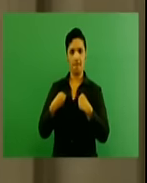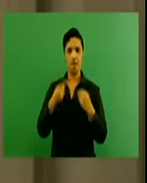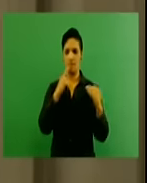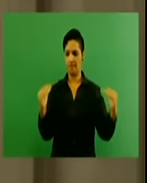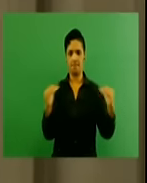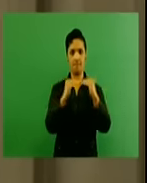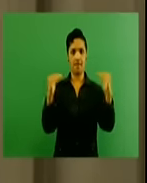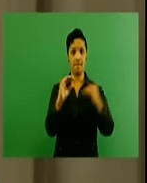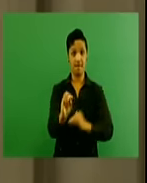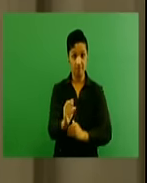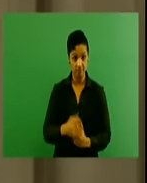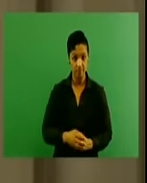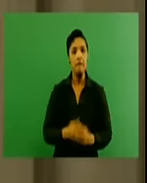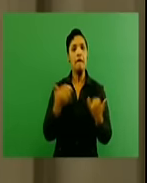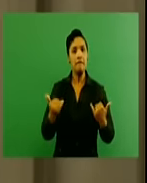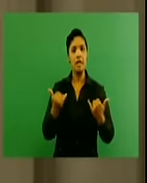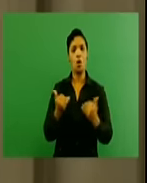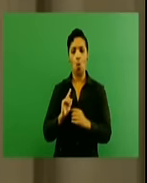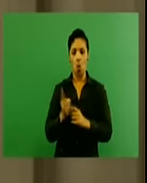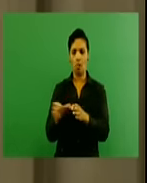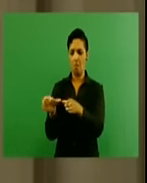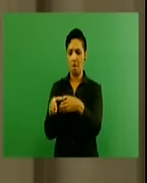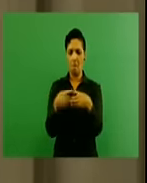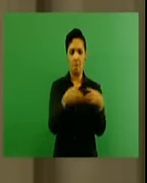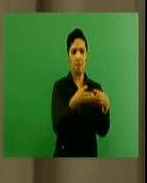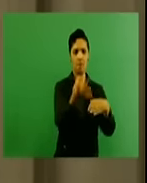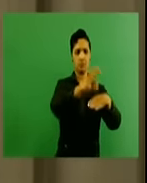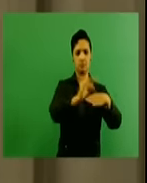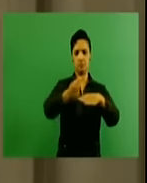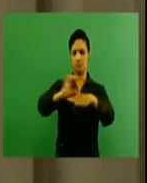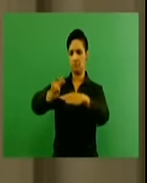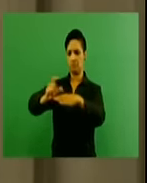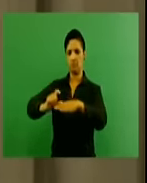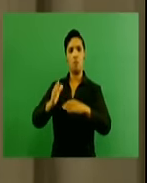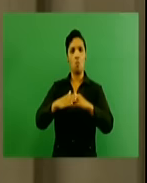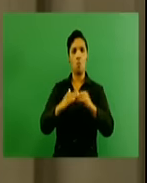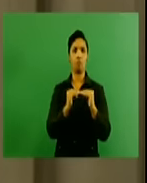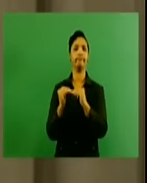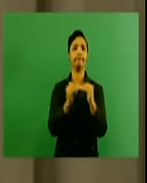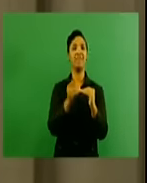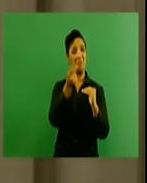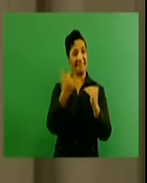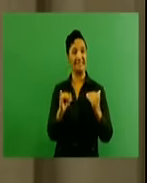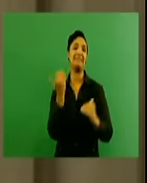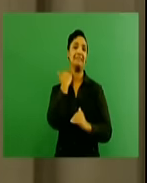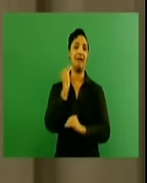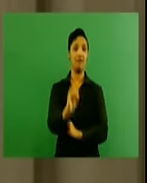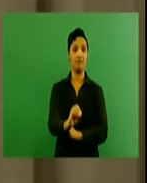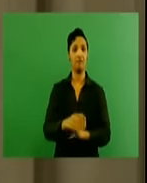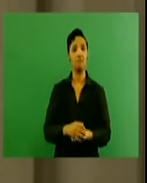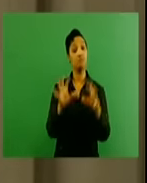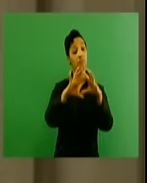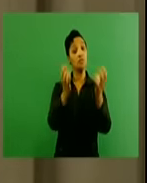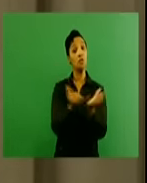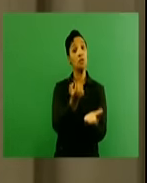inflation expectations, declined across all maturities but remained elevated. The global economic